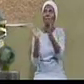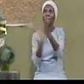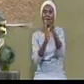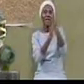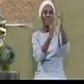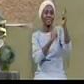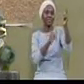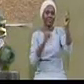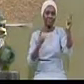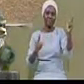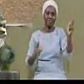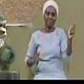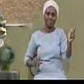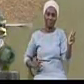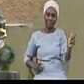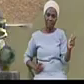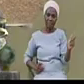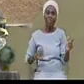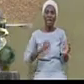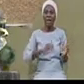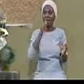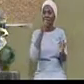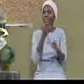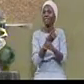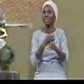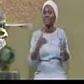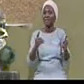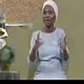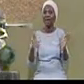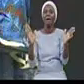delivered. Praise the Lord. Hallelujah.